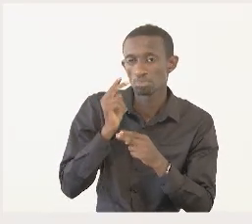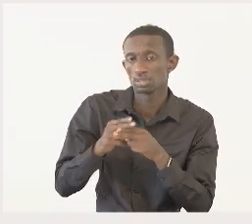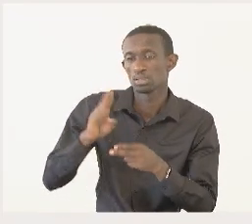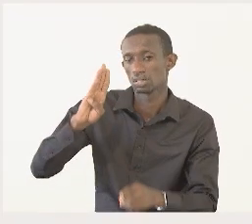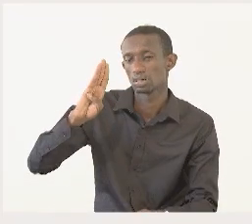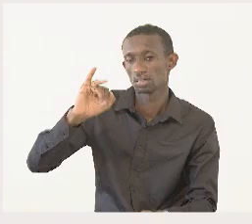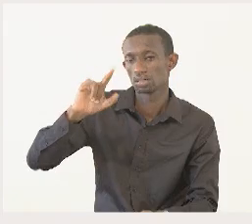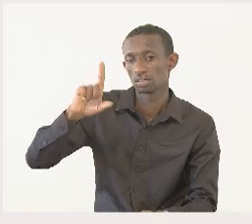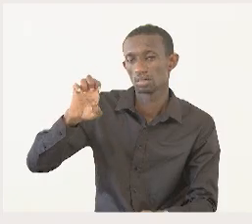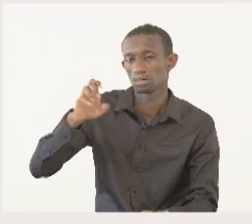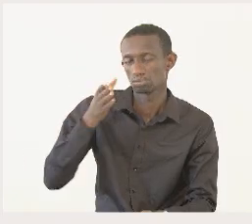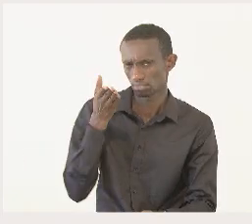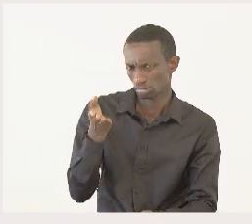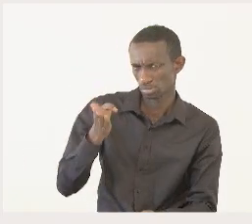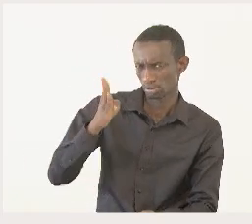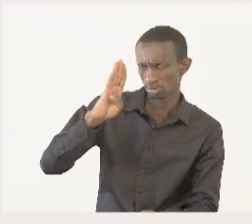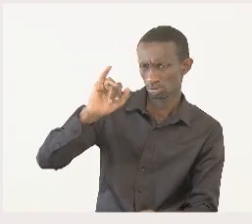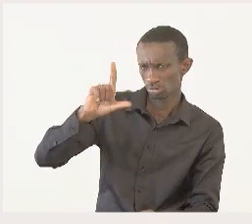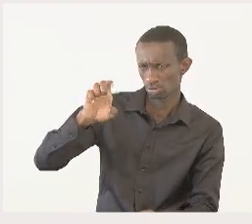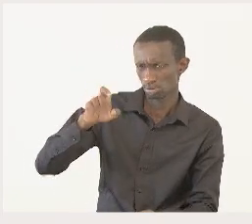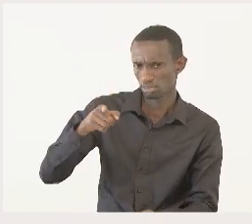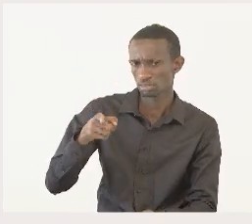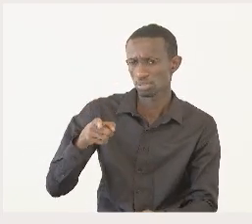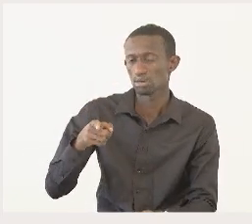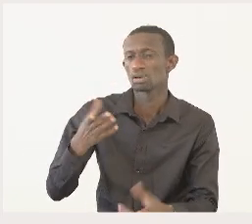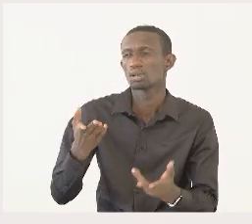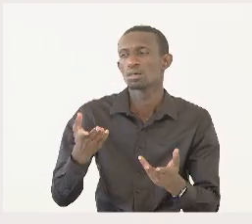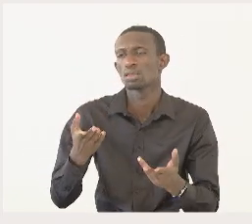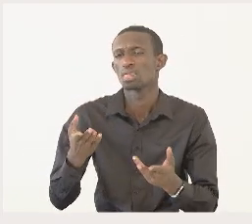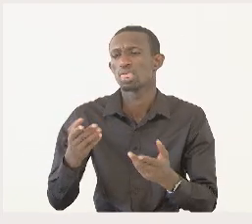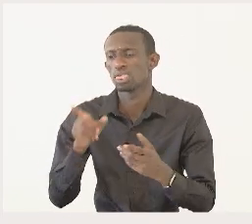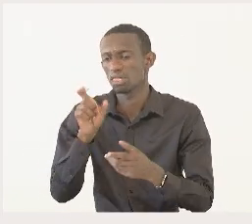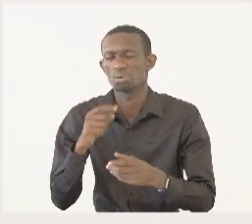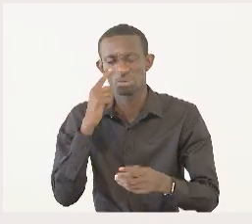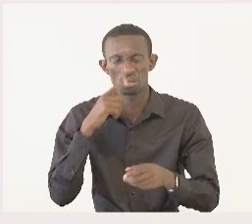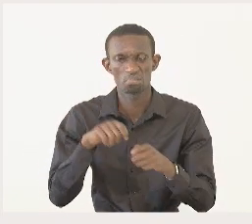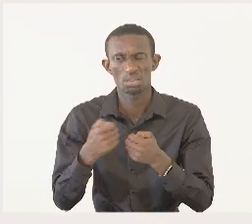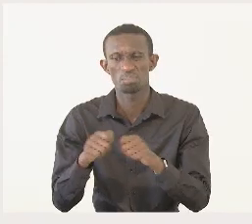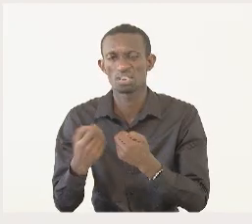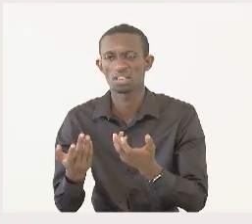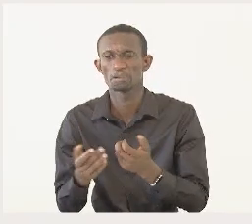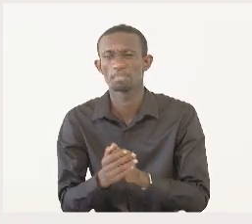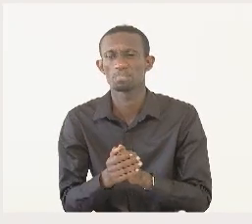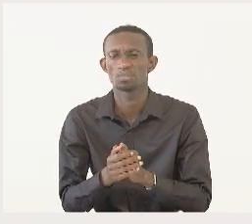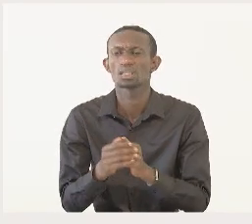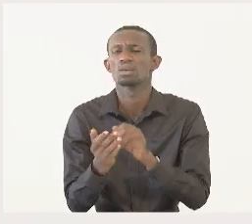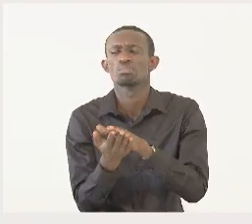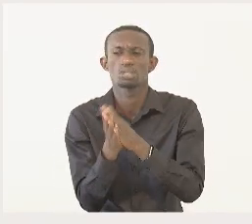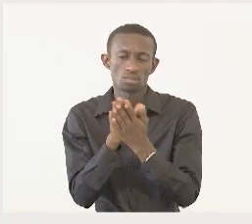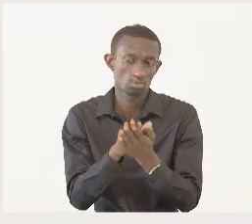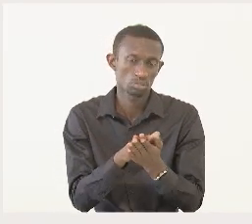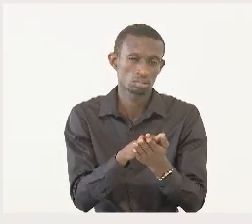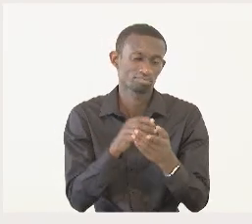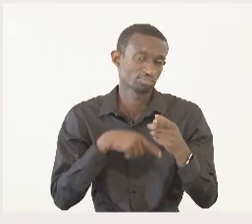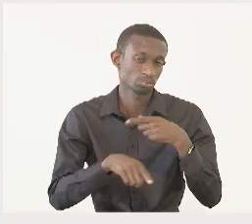These bile are the product of being broken down. After being broken down, they're going to be released into the urine as a waste